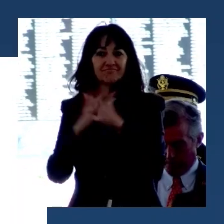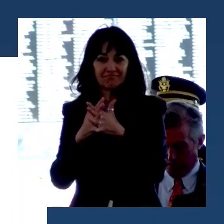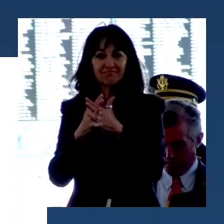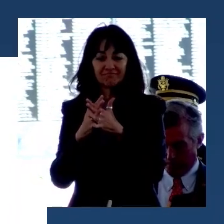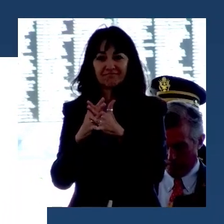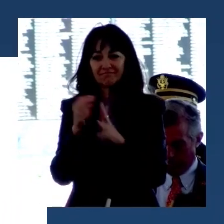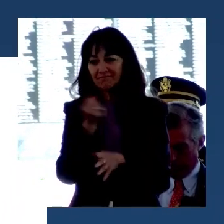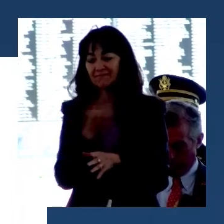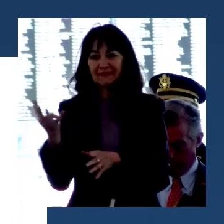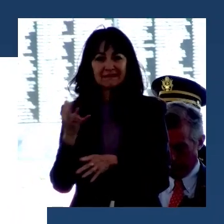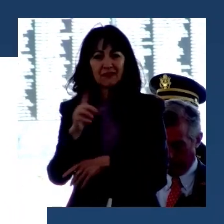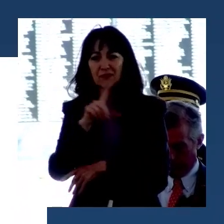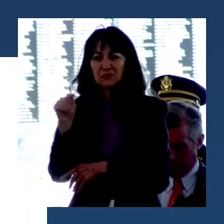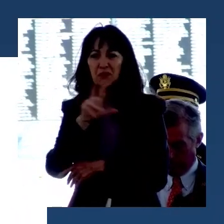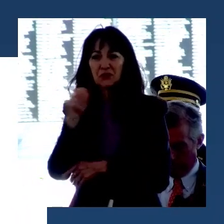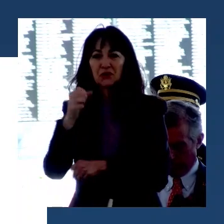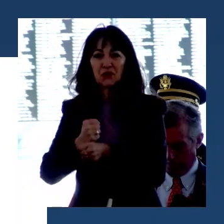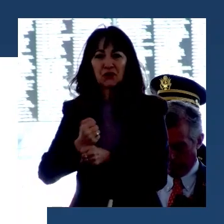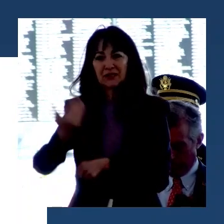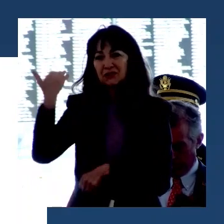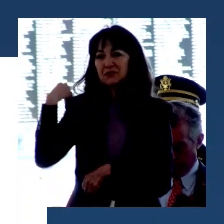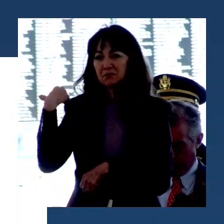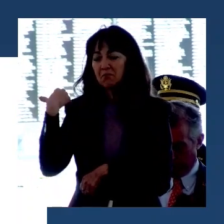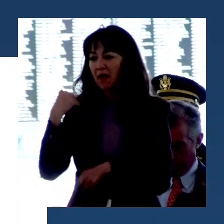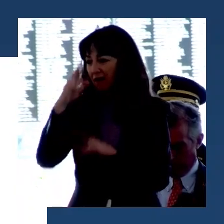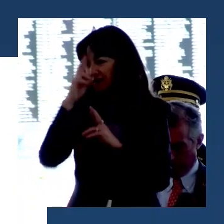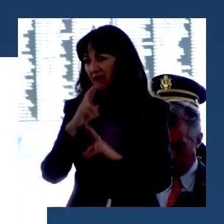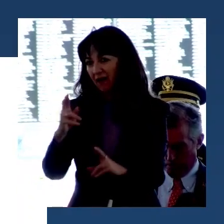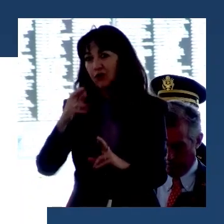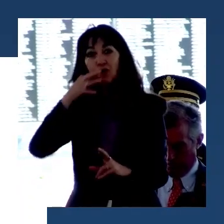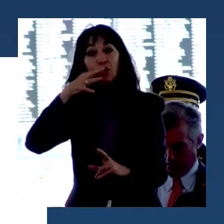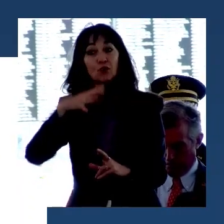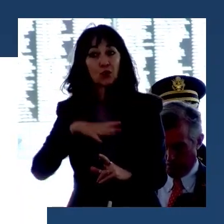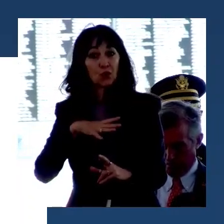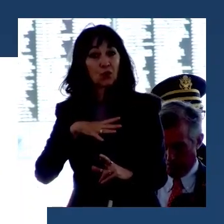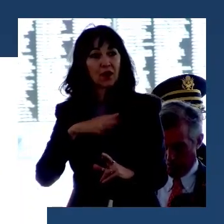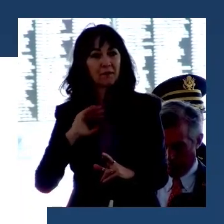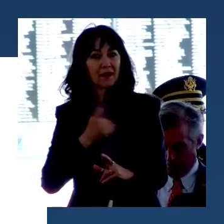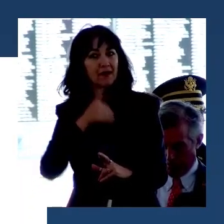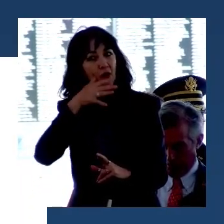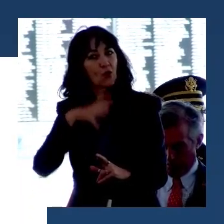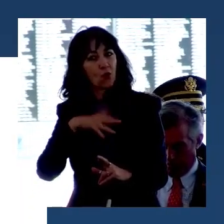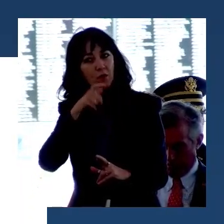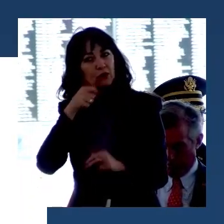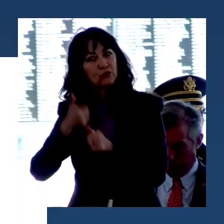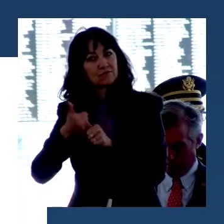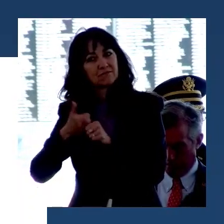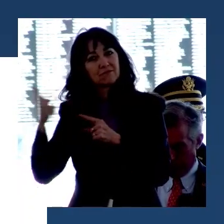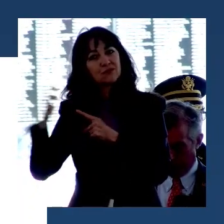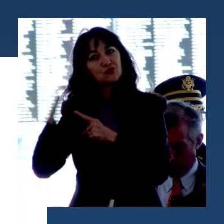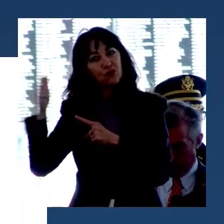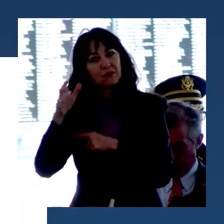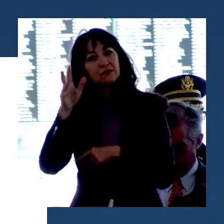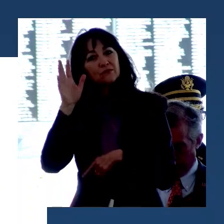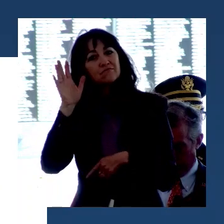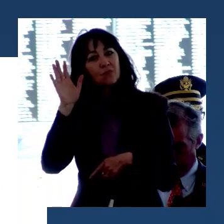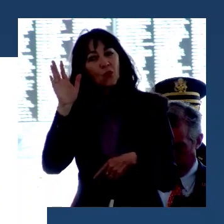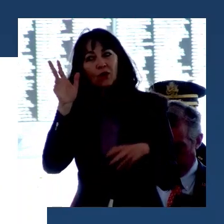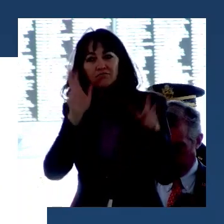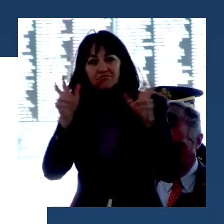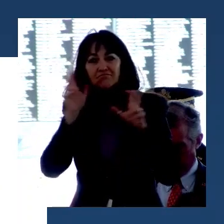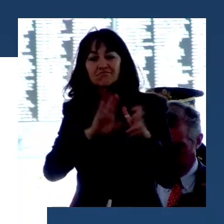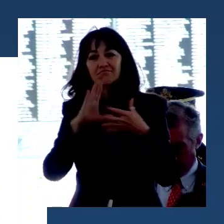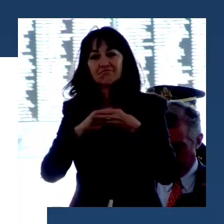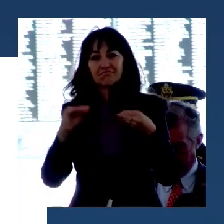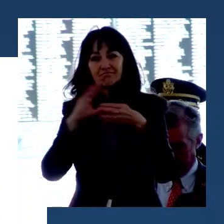back, and honor her with service. And our own women that are here who are champions, we're going to hear today about the future and plans